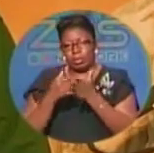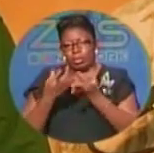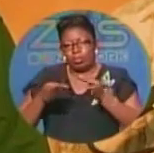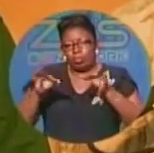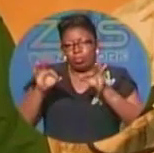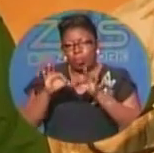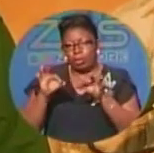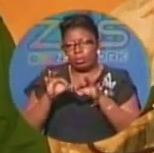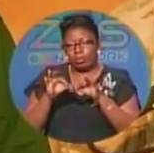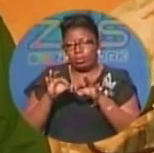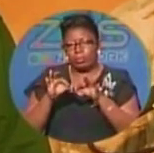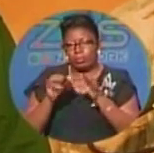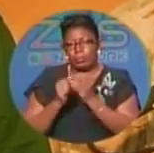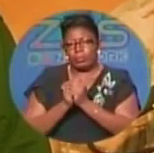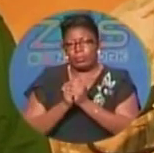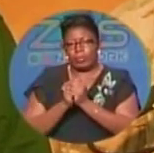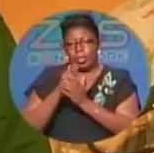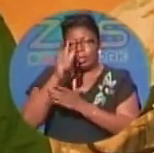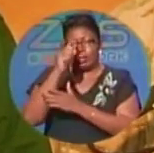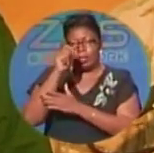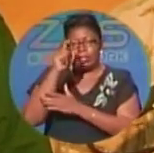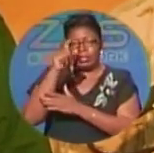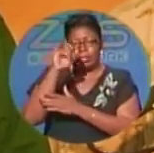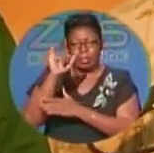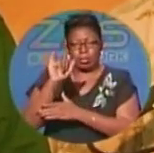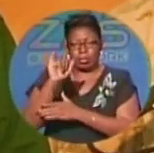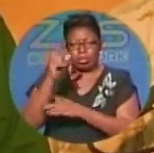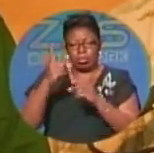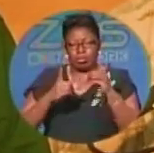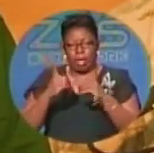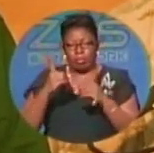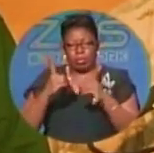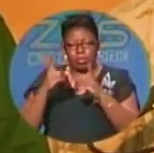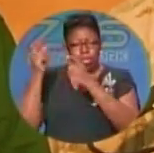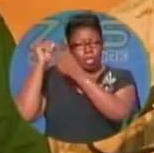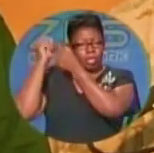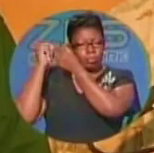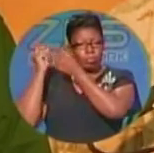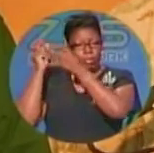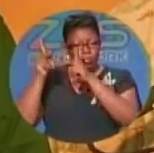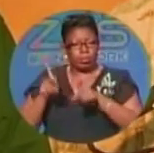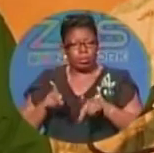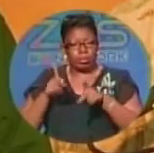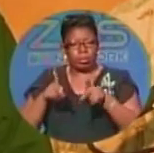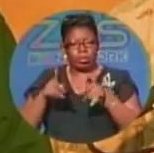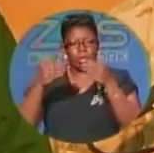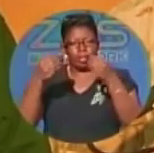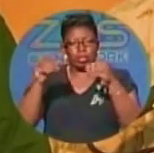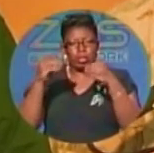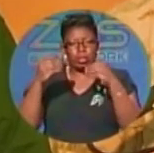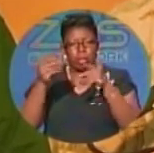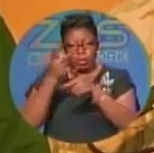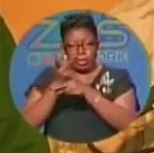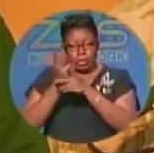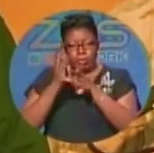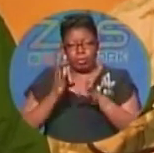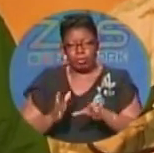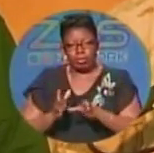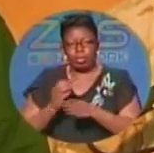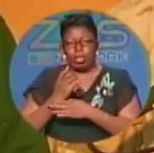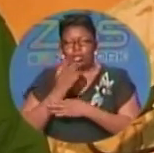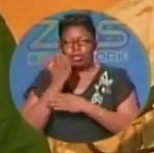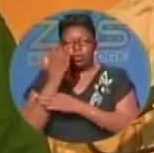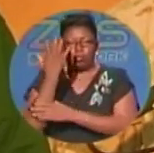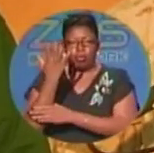So the cruise, the taxi drivers that benefit from it, the hair braiders that benefit from it, the shopkeepers that benefit from it, the straw vendors that benefit from